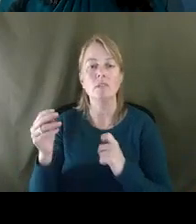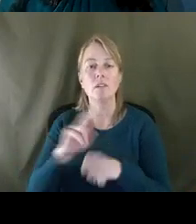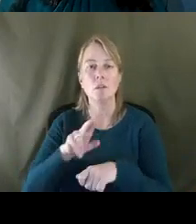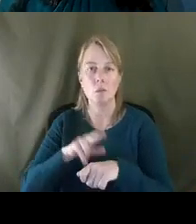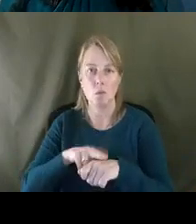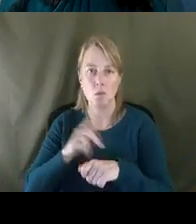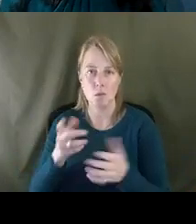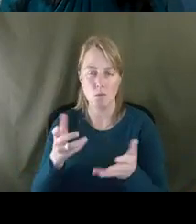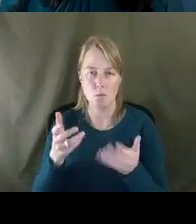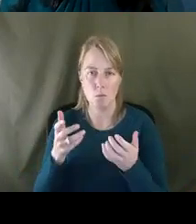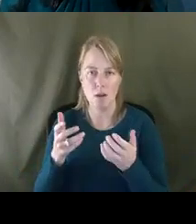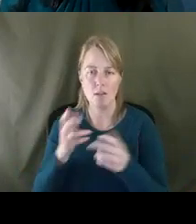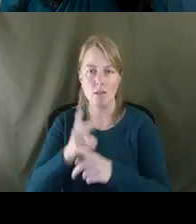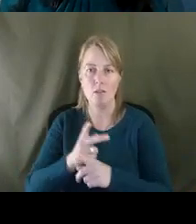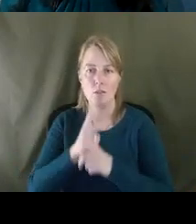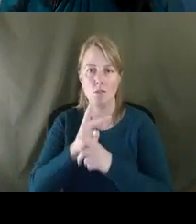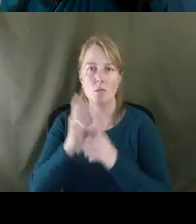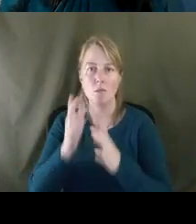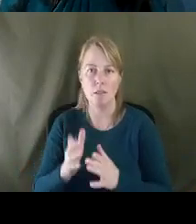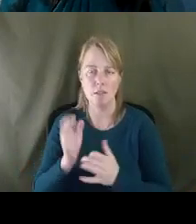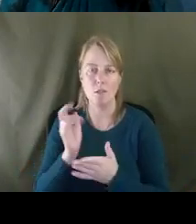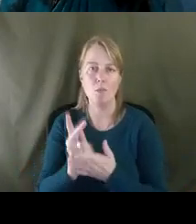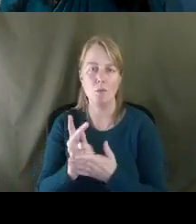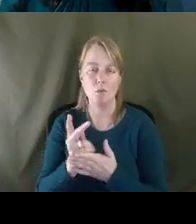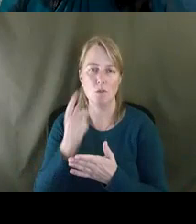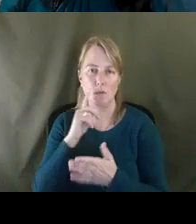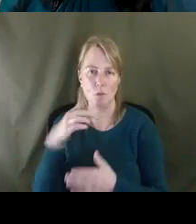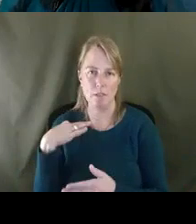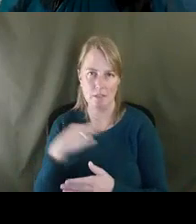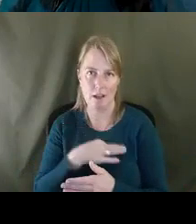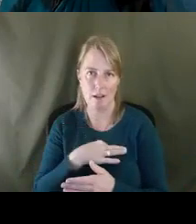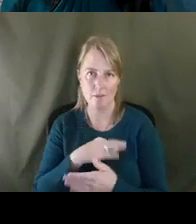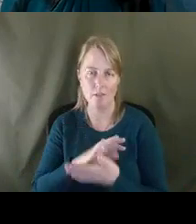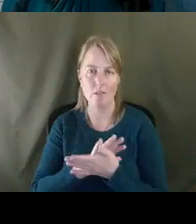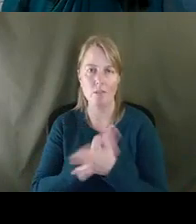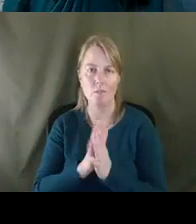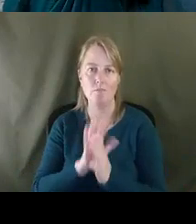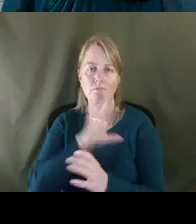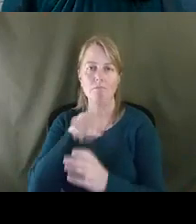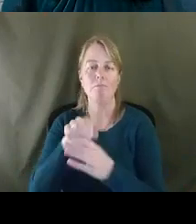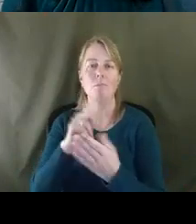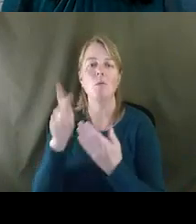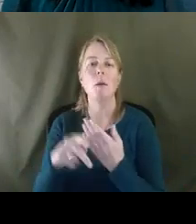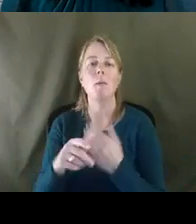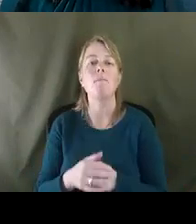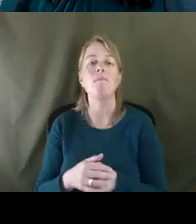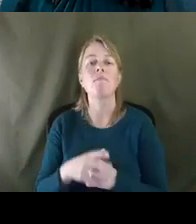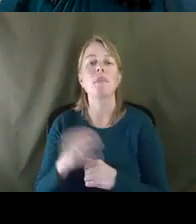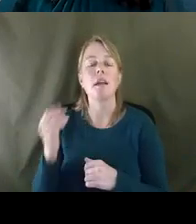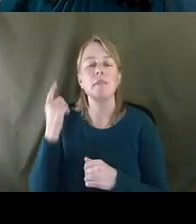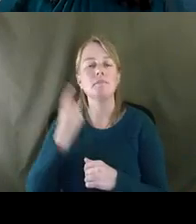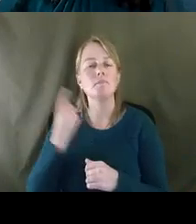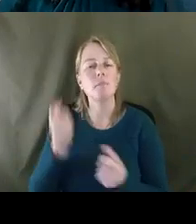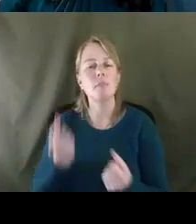want supervisor approval for a staff person to be in a program like this. And then you'll want to think about how